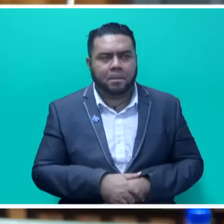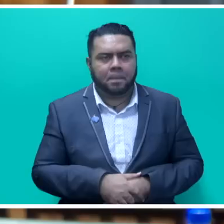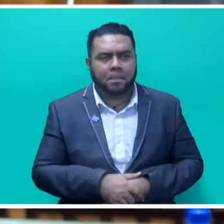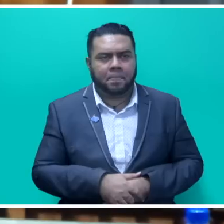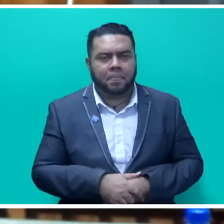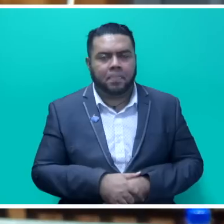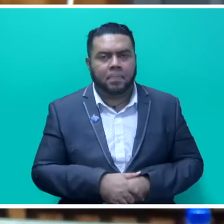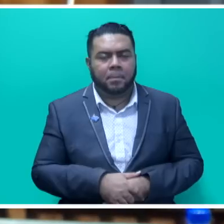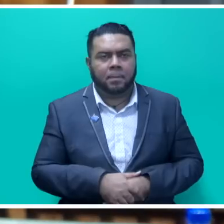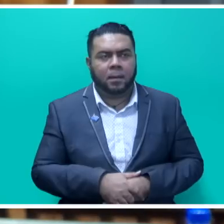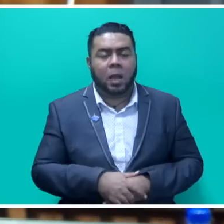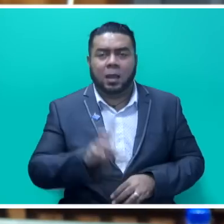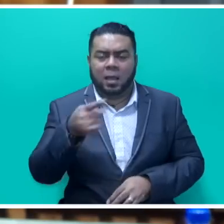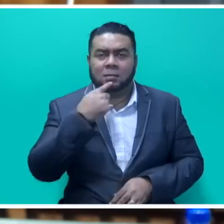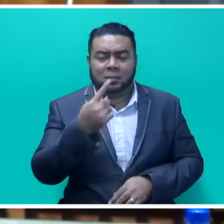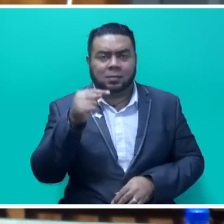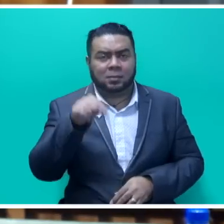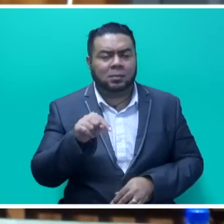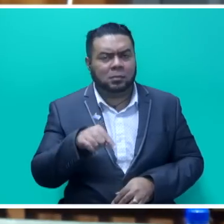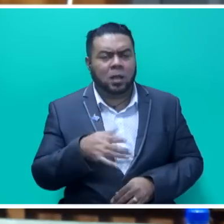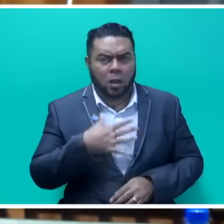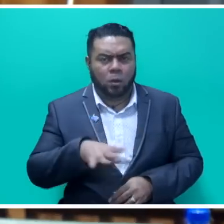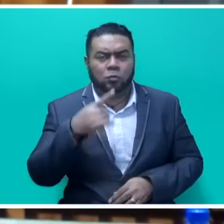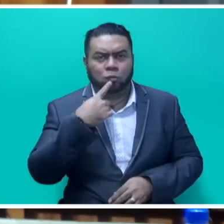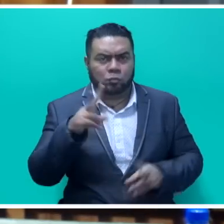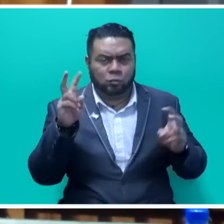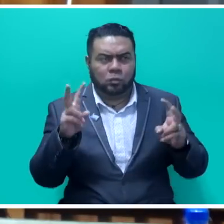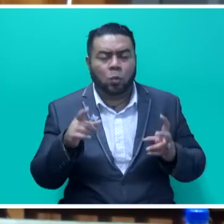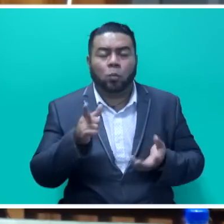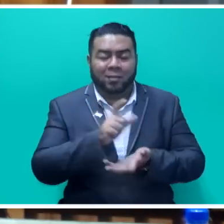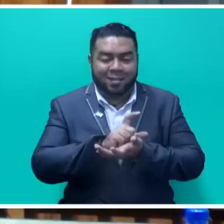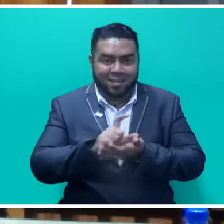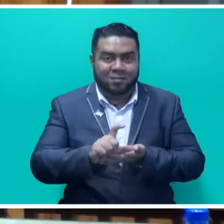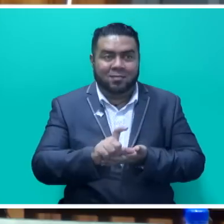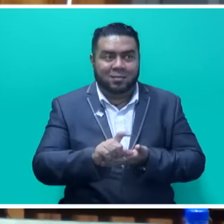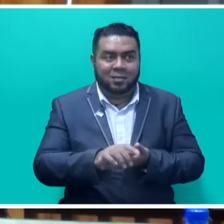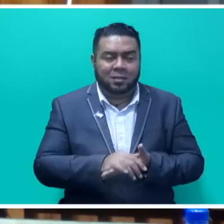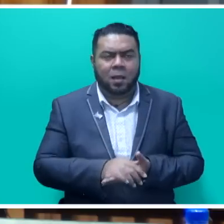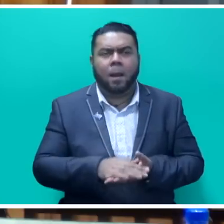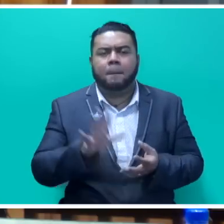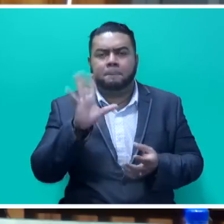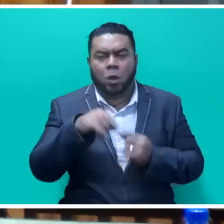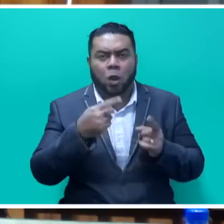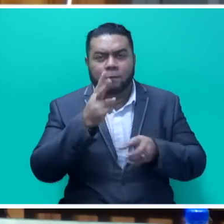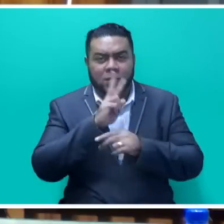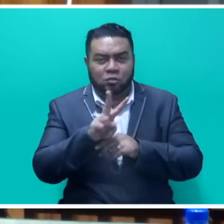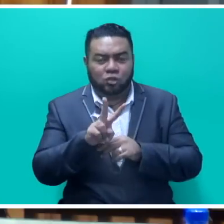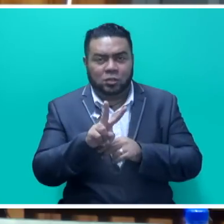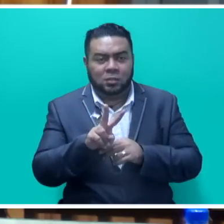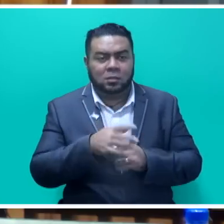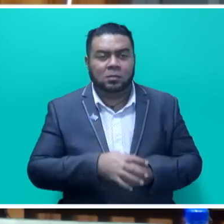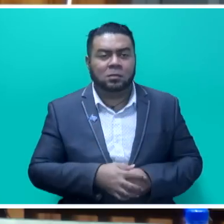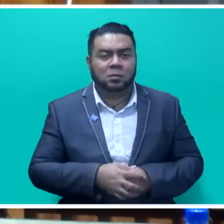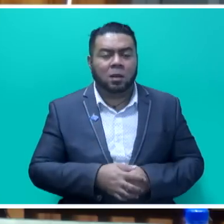well. And I said this, and I want to quote, with clarity about our vision, certainty about